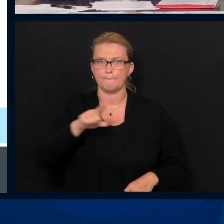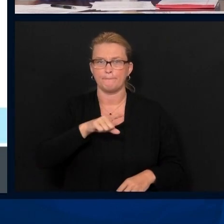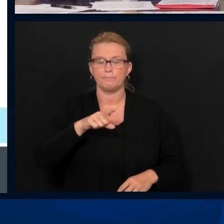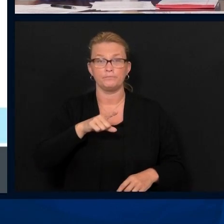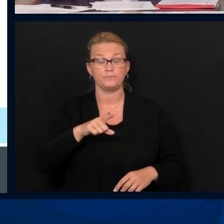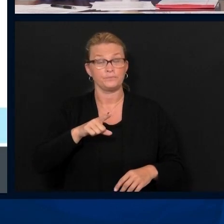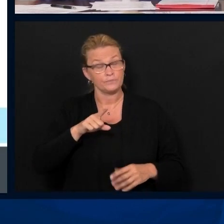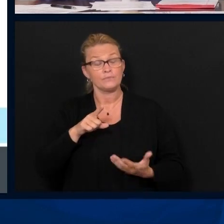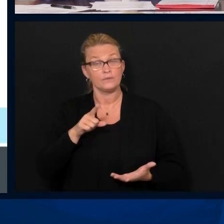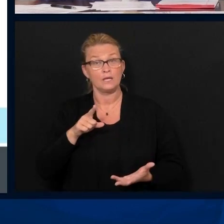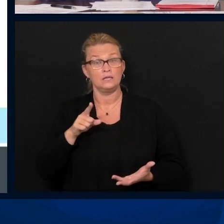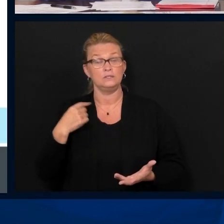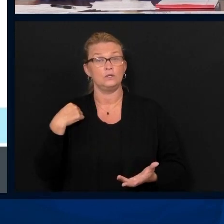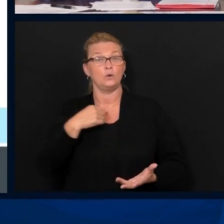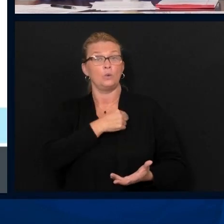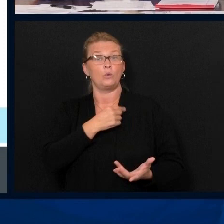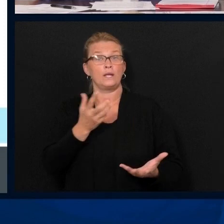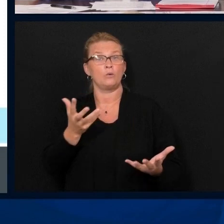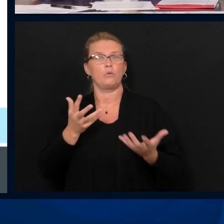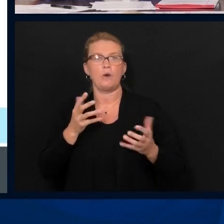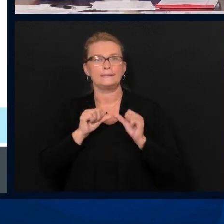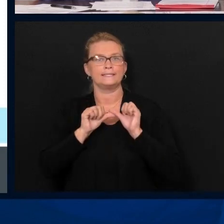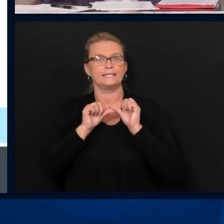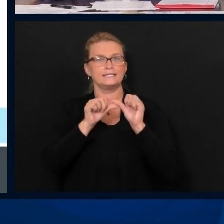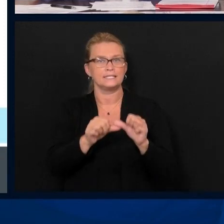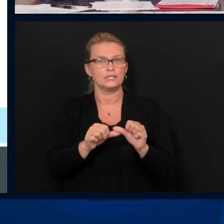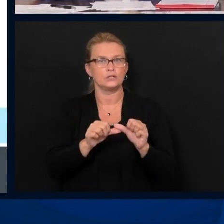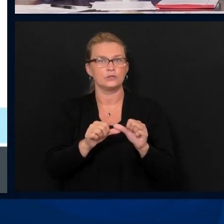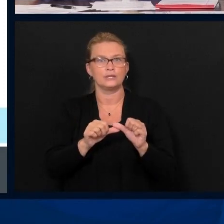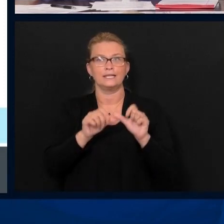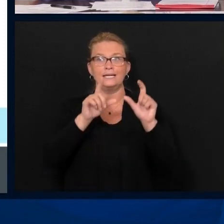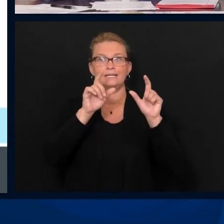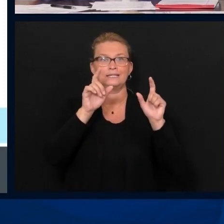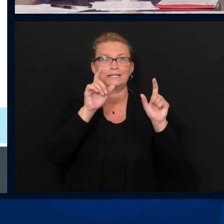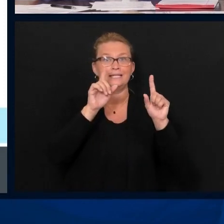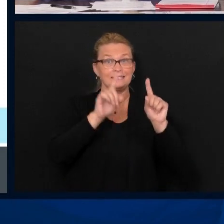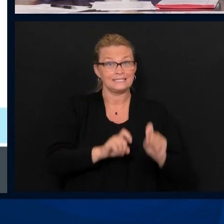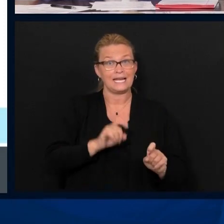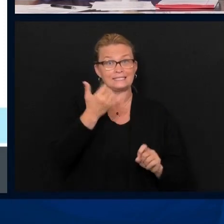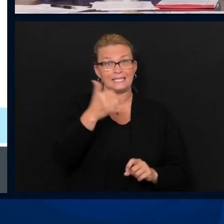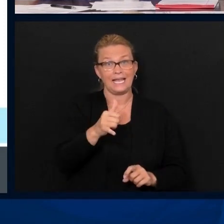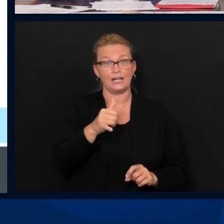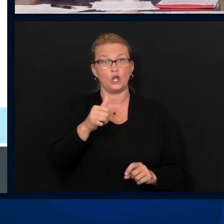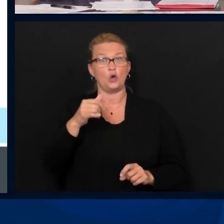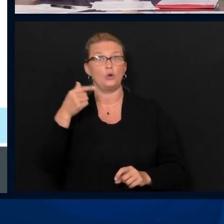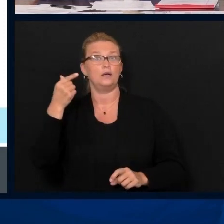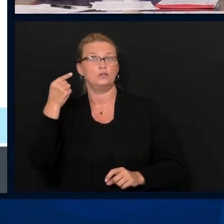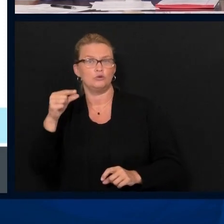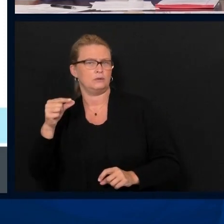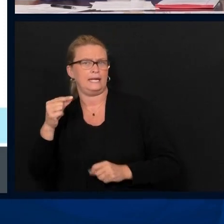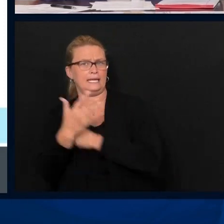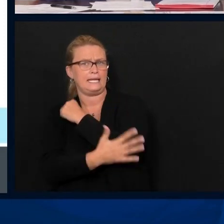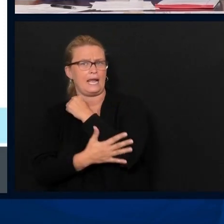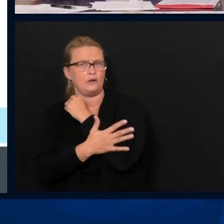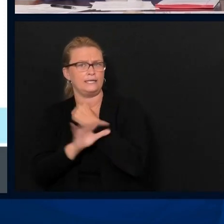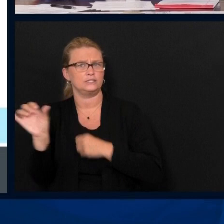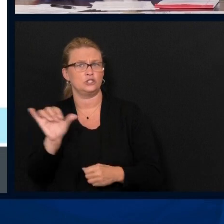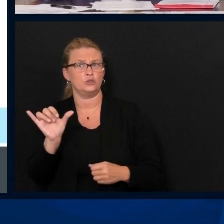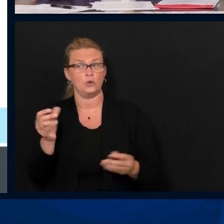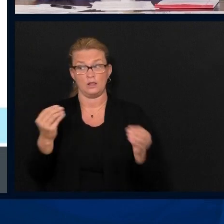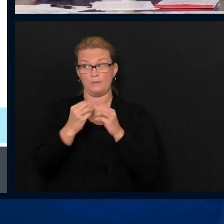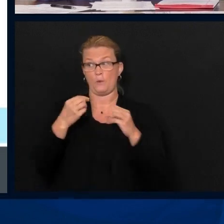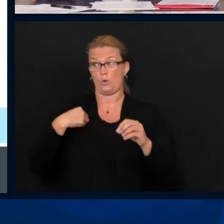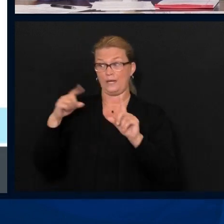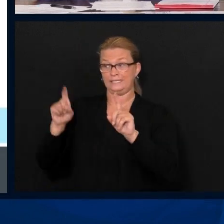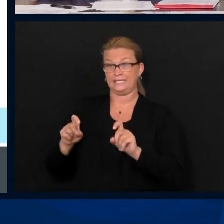addition to that, we want to continue to test our yellow and our green counties as well, because the more we test there,